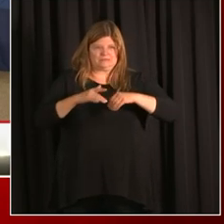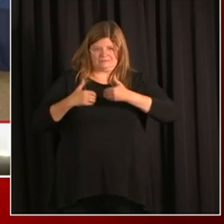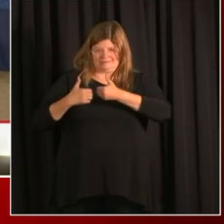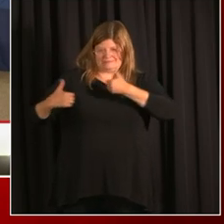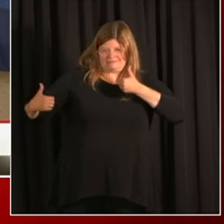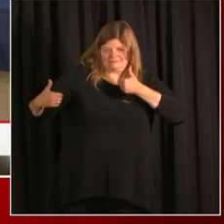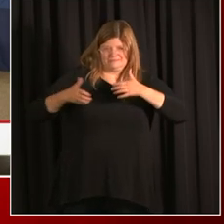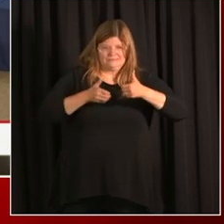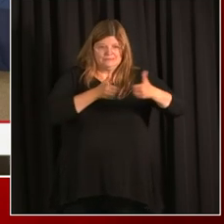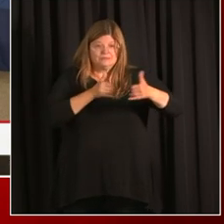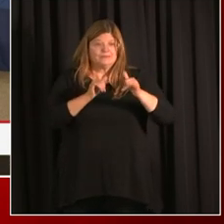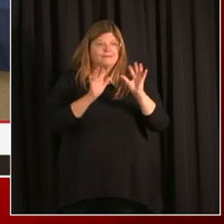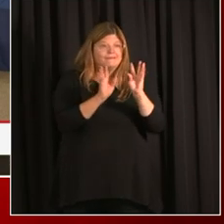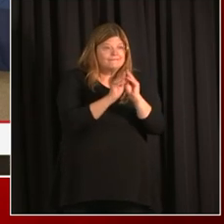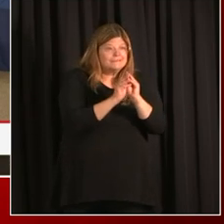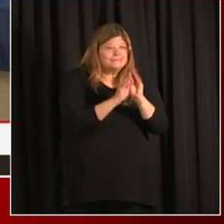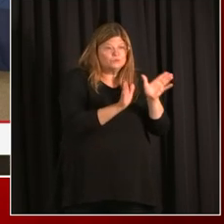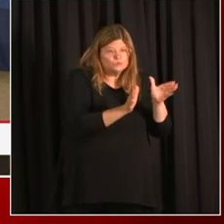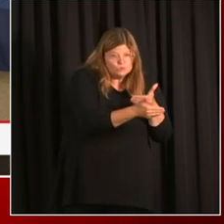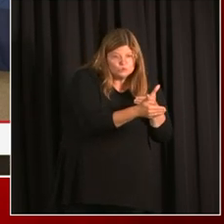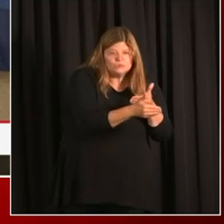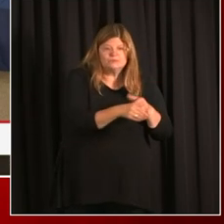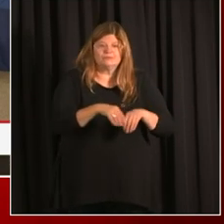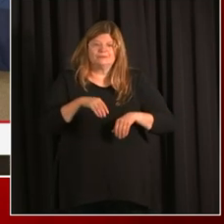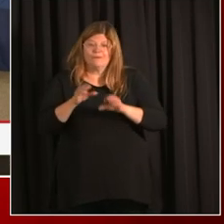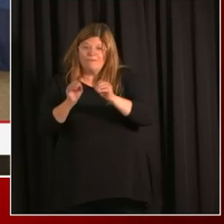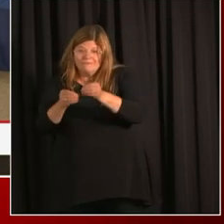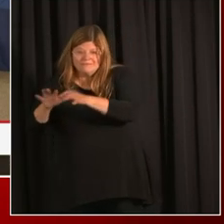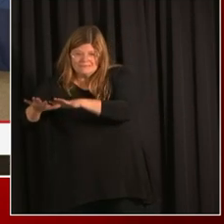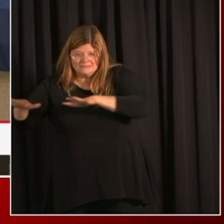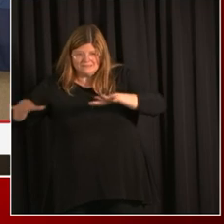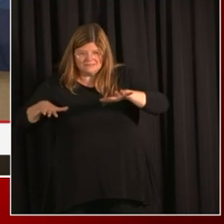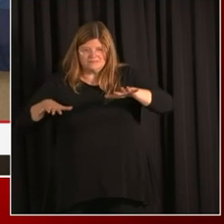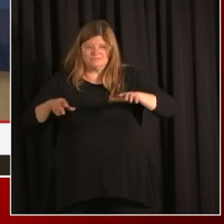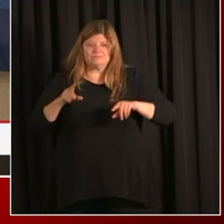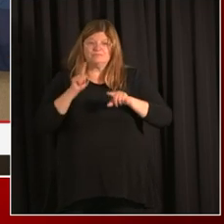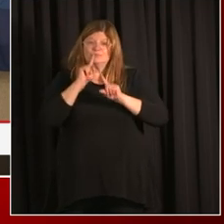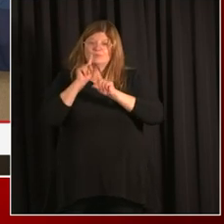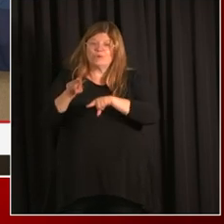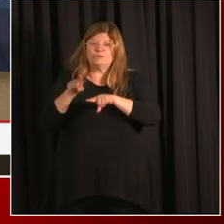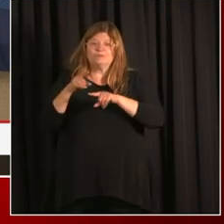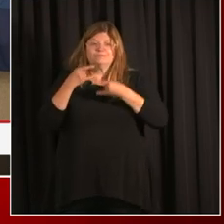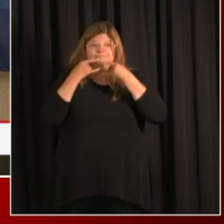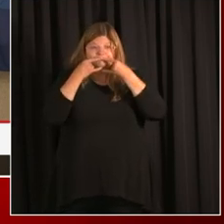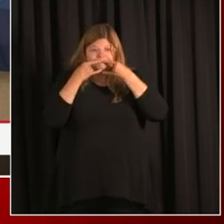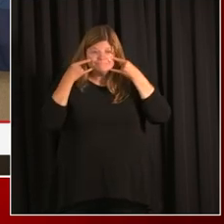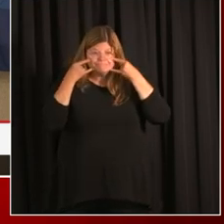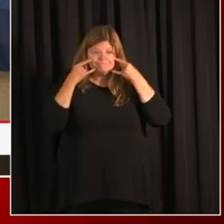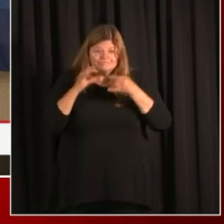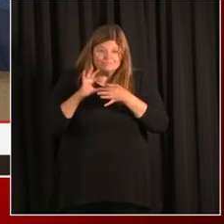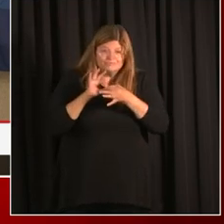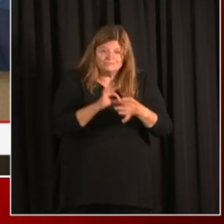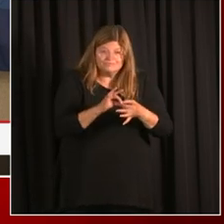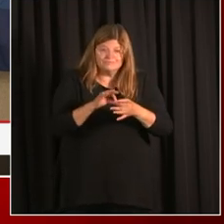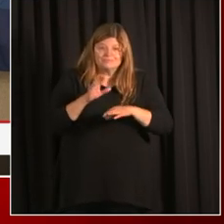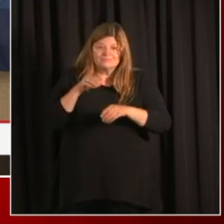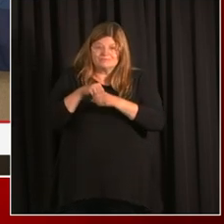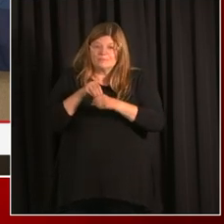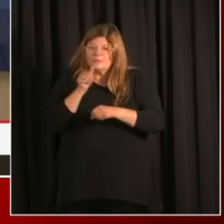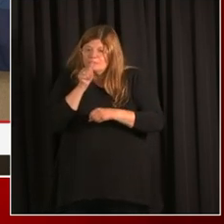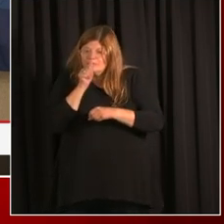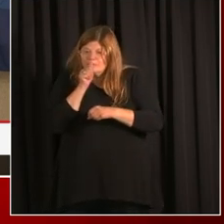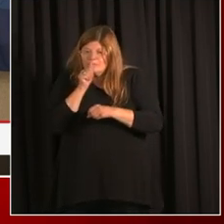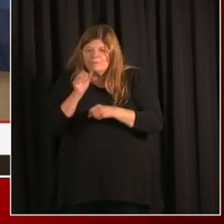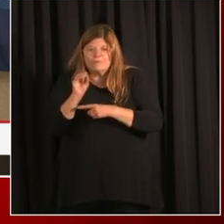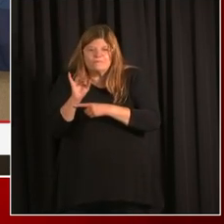in conference rooms, et cetera, as well as the mask order related to if you're in your own private office that nobody